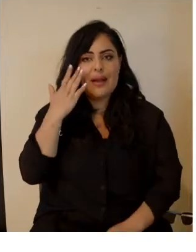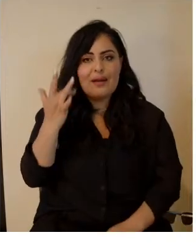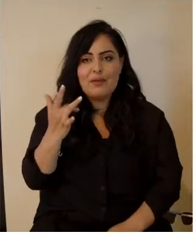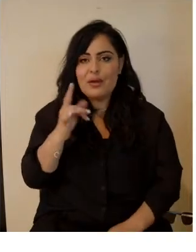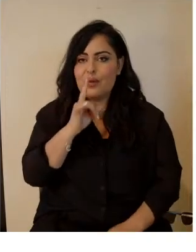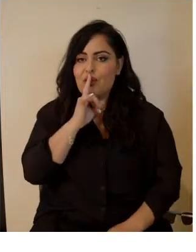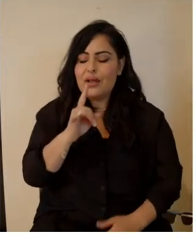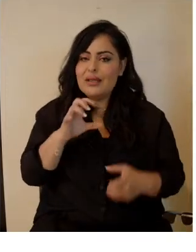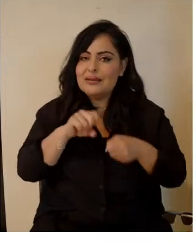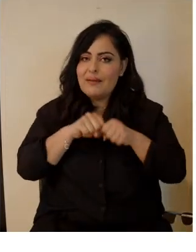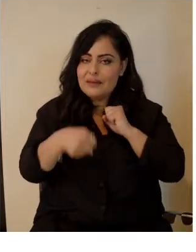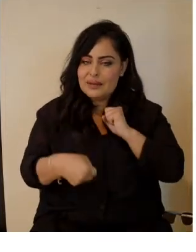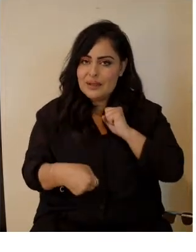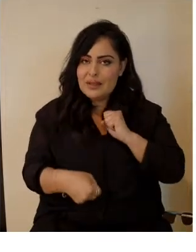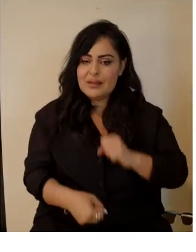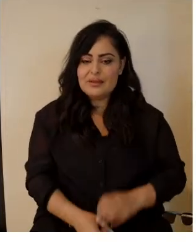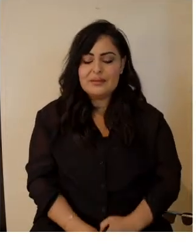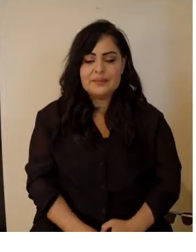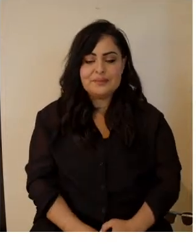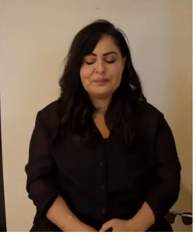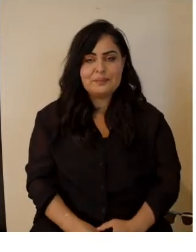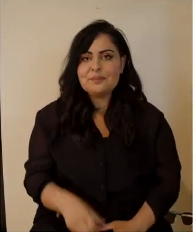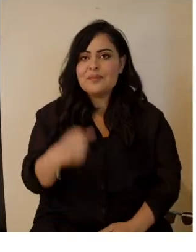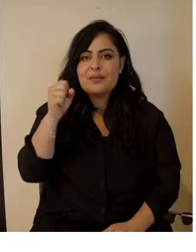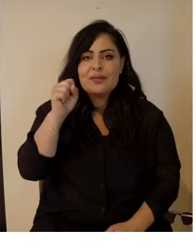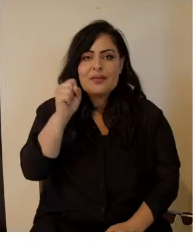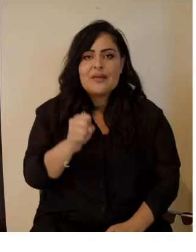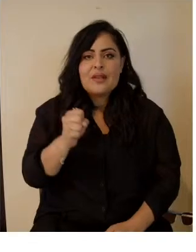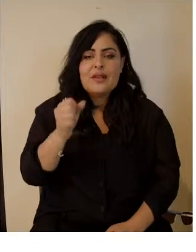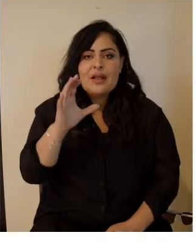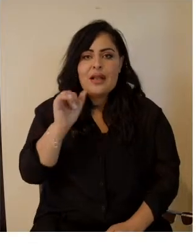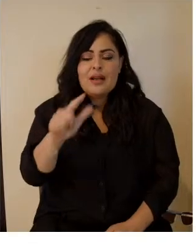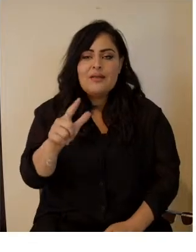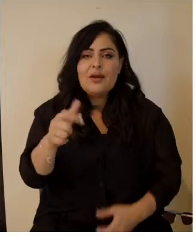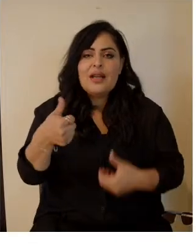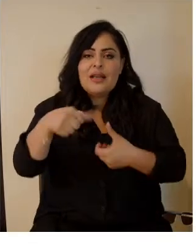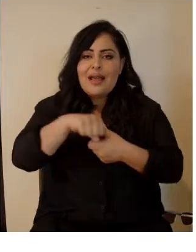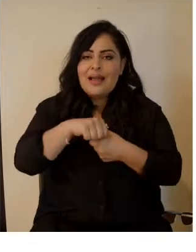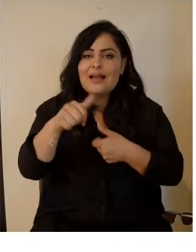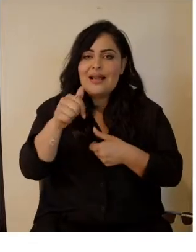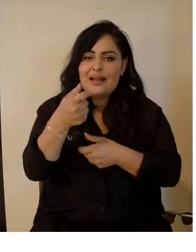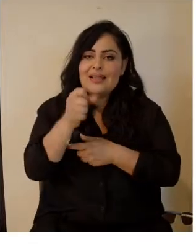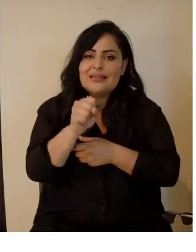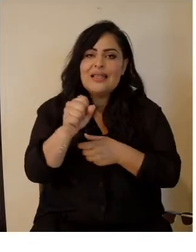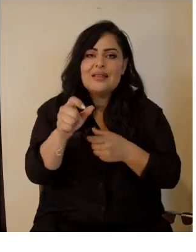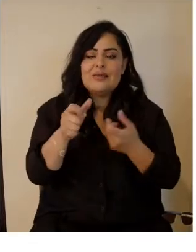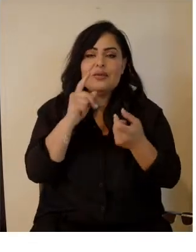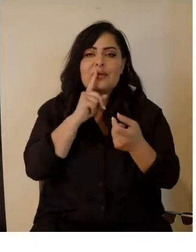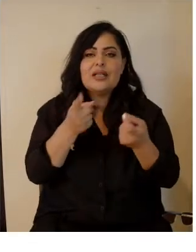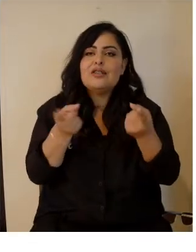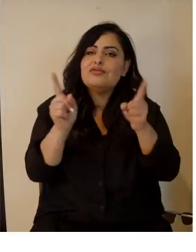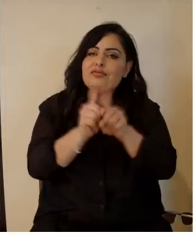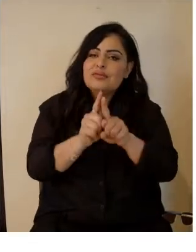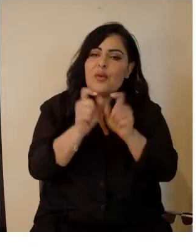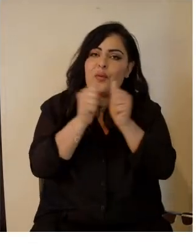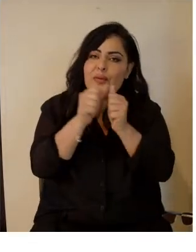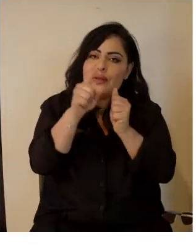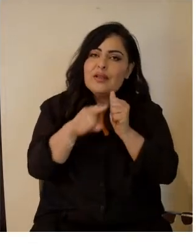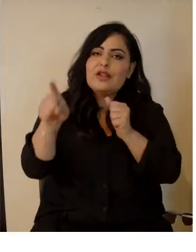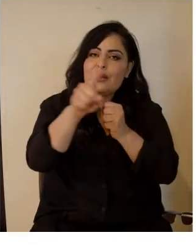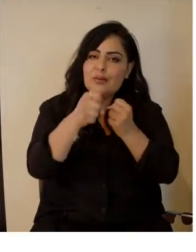is just devastating. SoCal Gas stands with each and every one of the